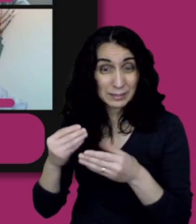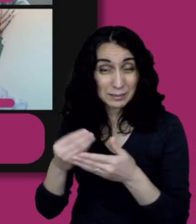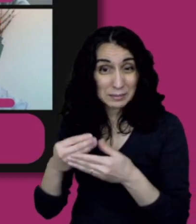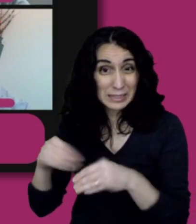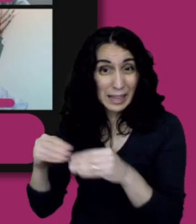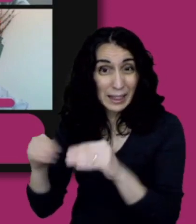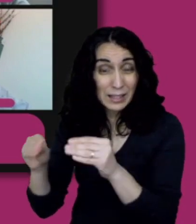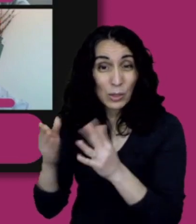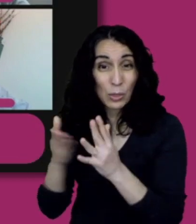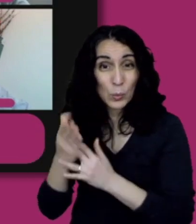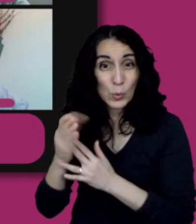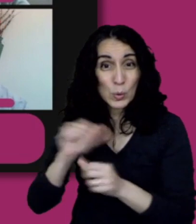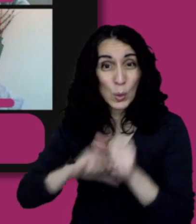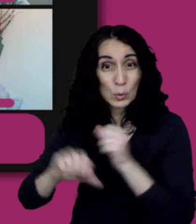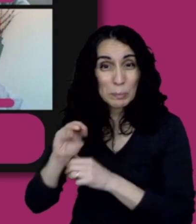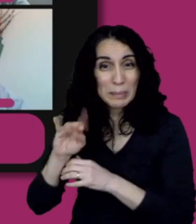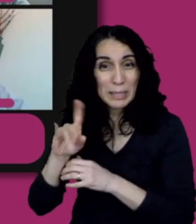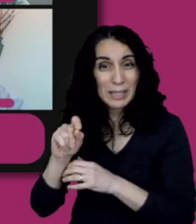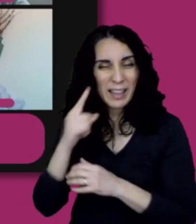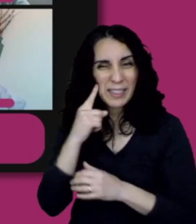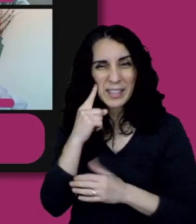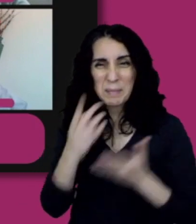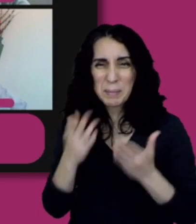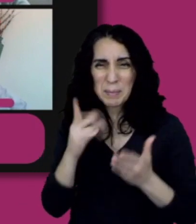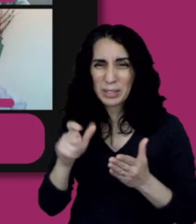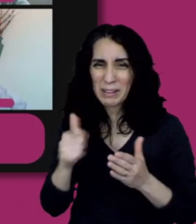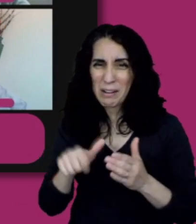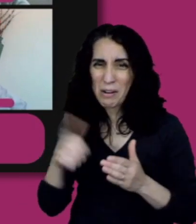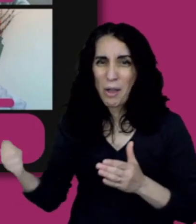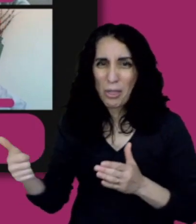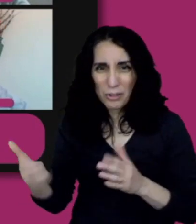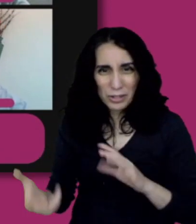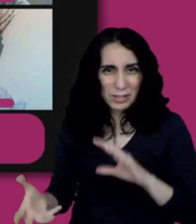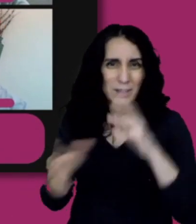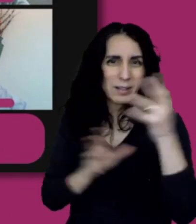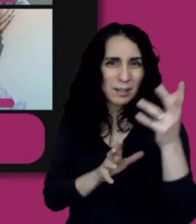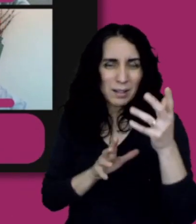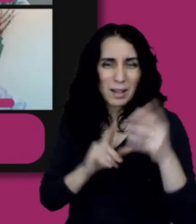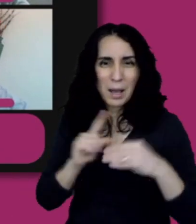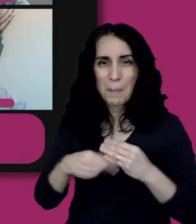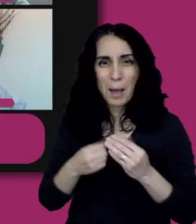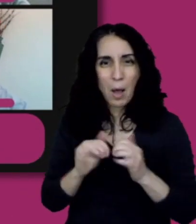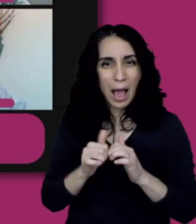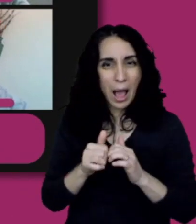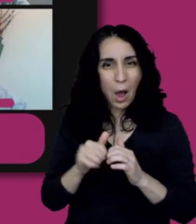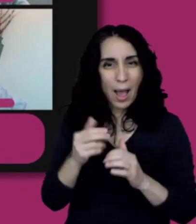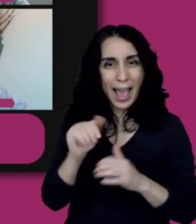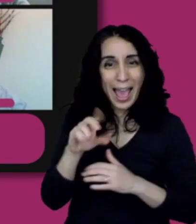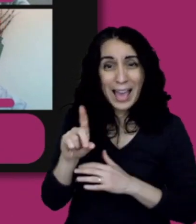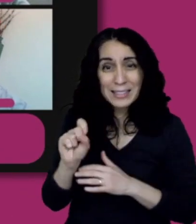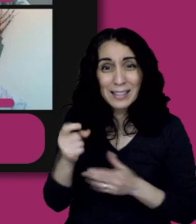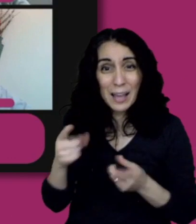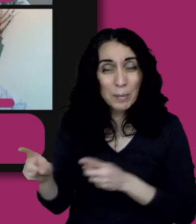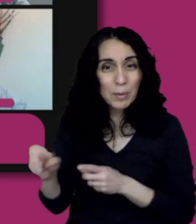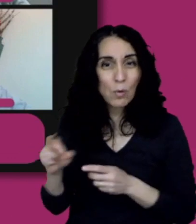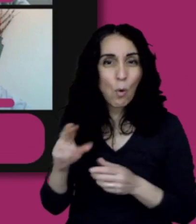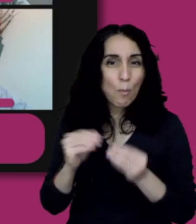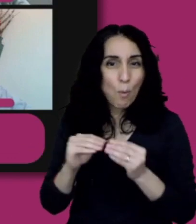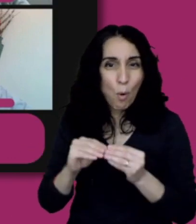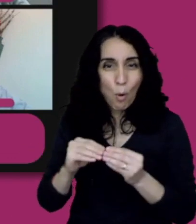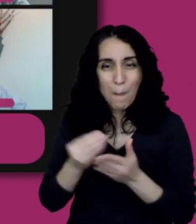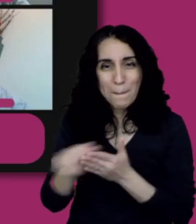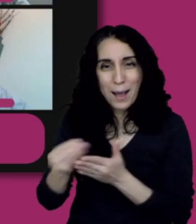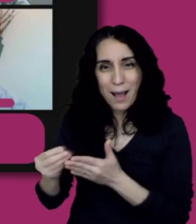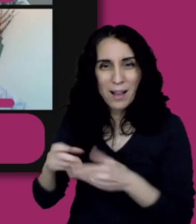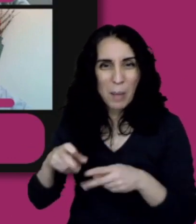another disruptor. That's just my general opinion, or some disruption of how ads go through, or